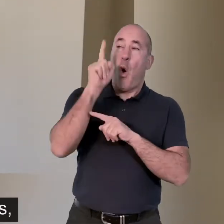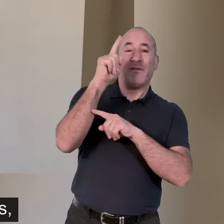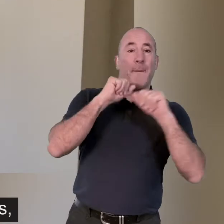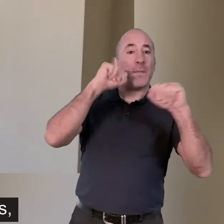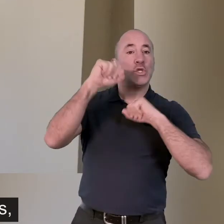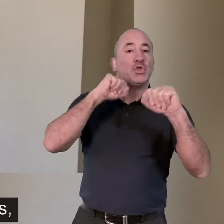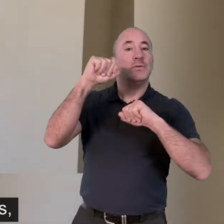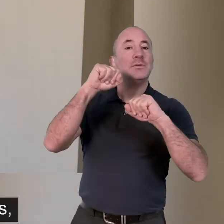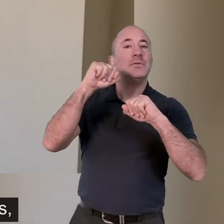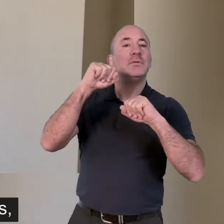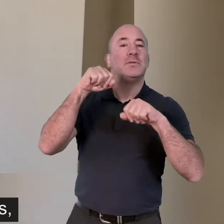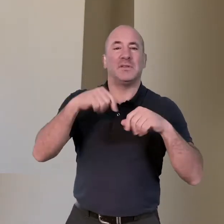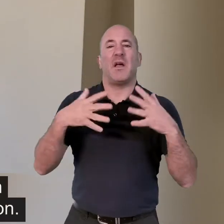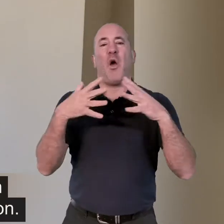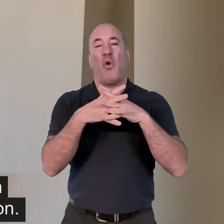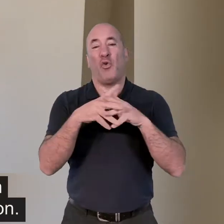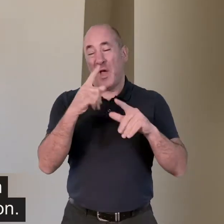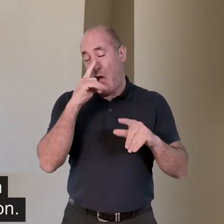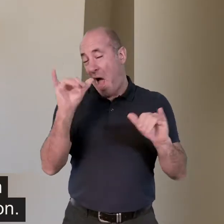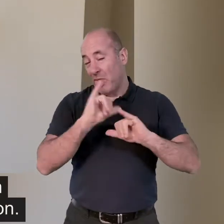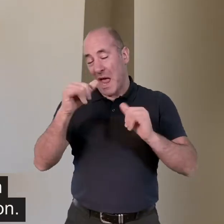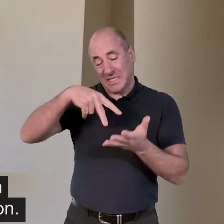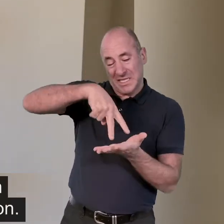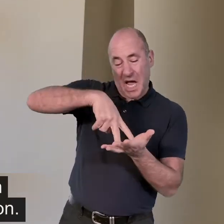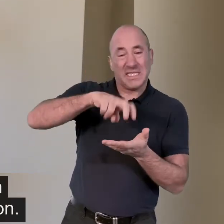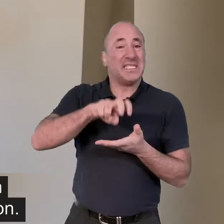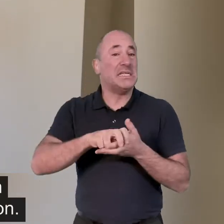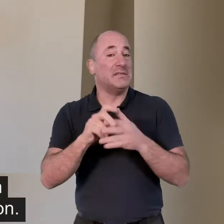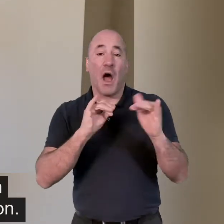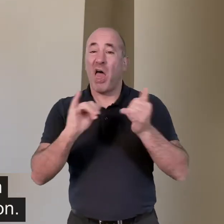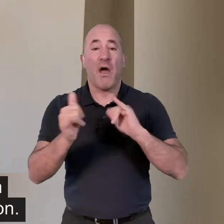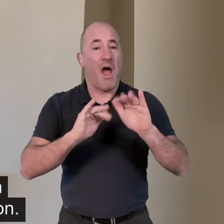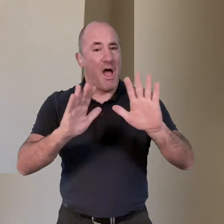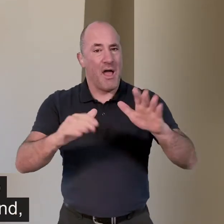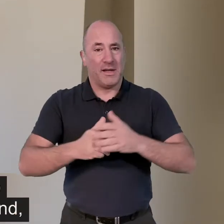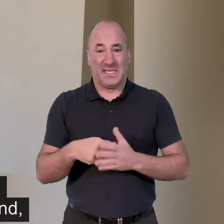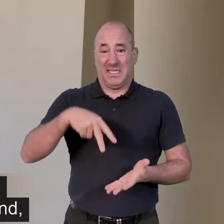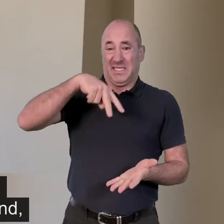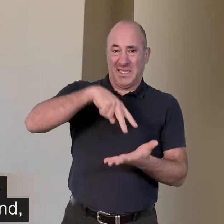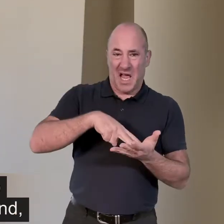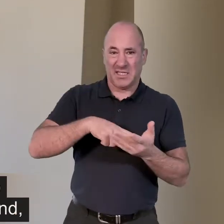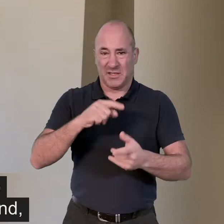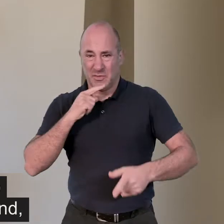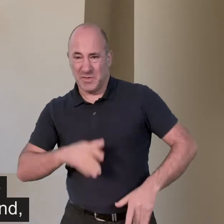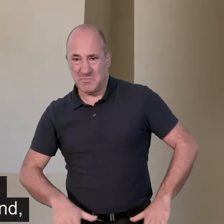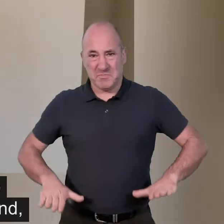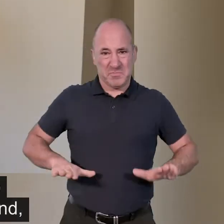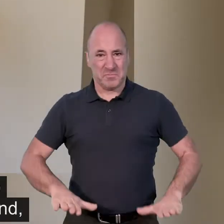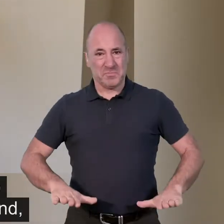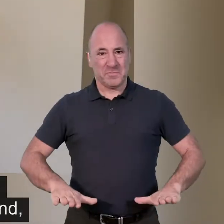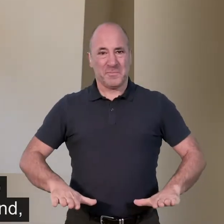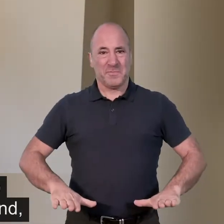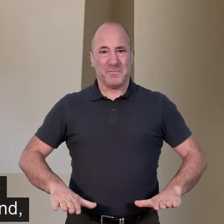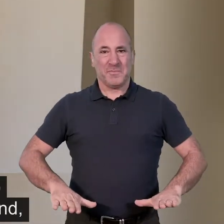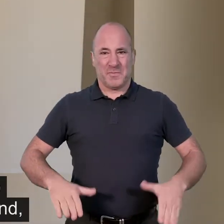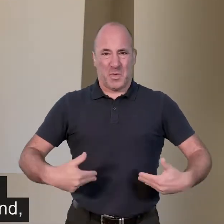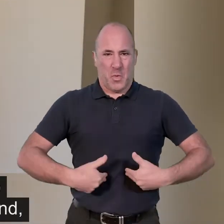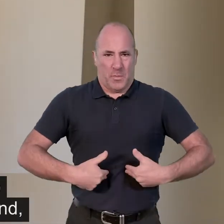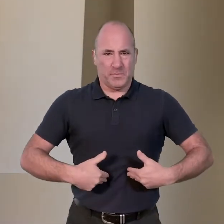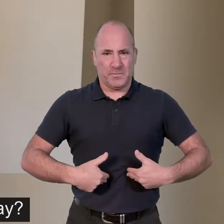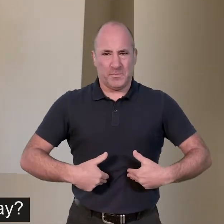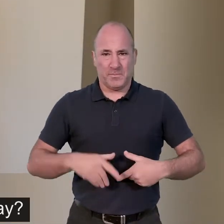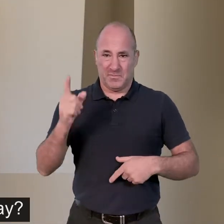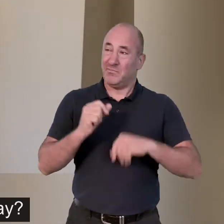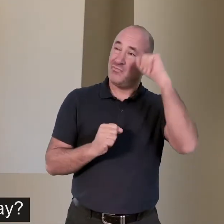is going to be overhead punches, and we're going to do this from either a standing or seated position. From standing, you're going to place your feet firmly on the